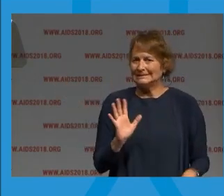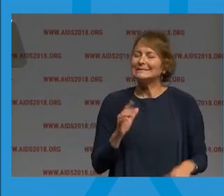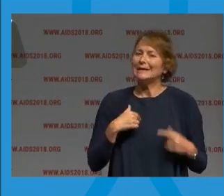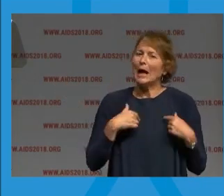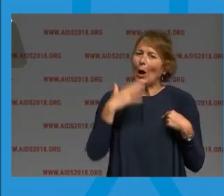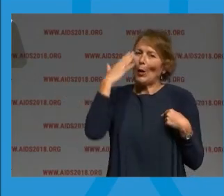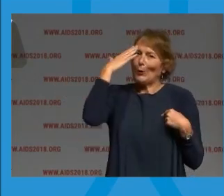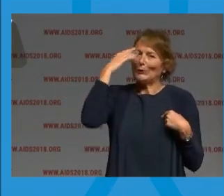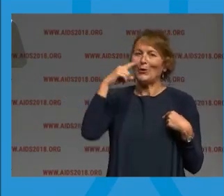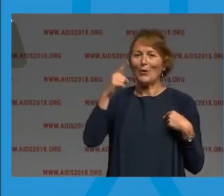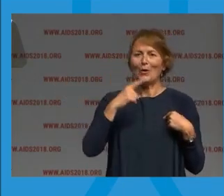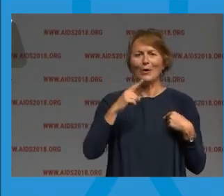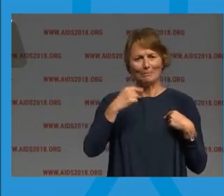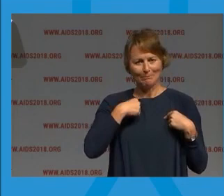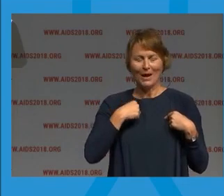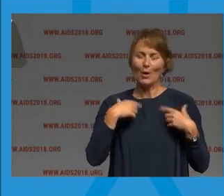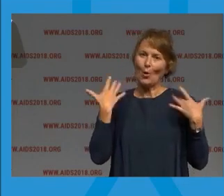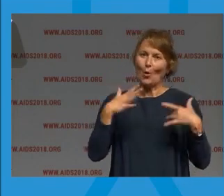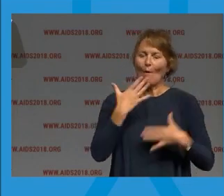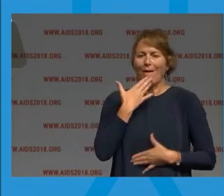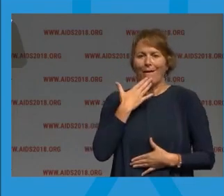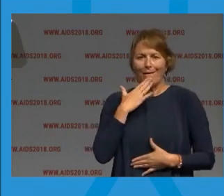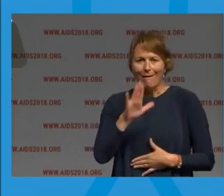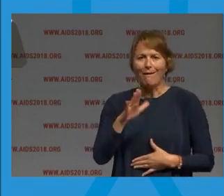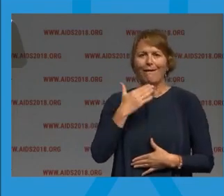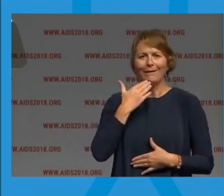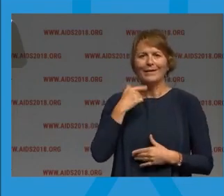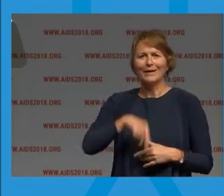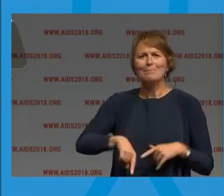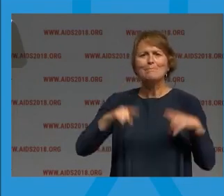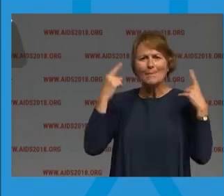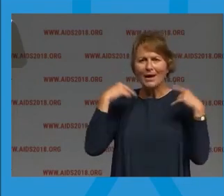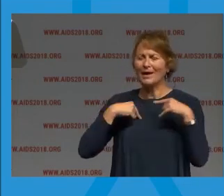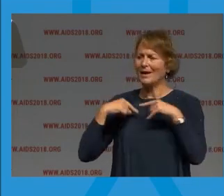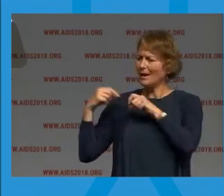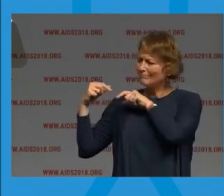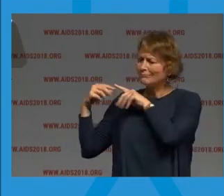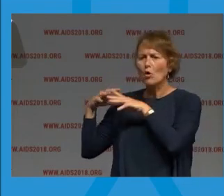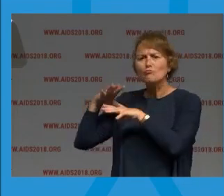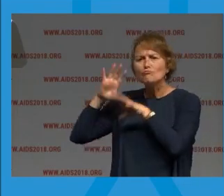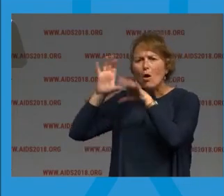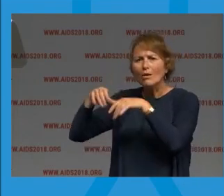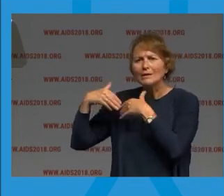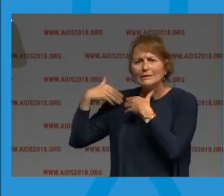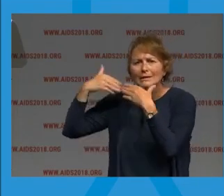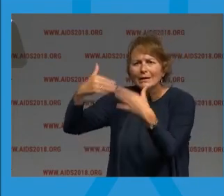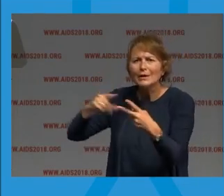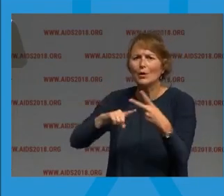Me being a privileged descendant of European colonizers, a white South African,